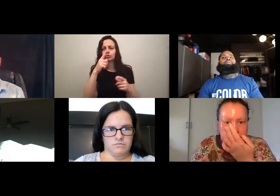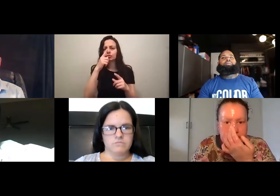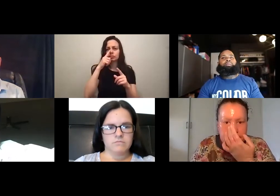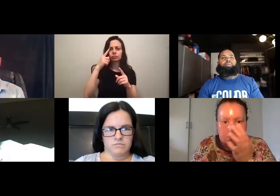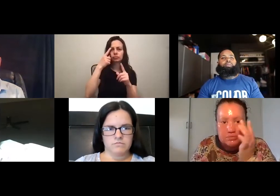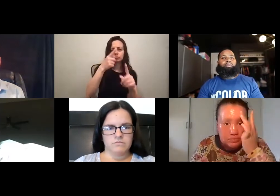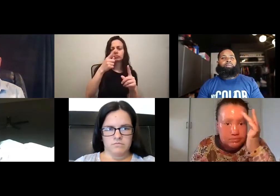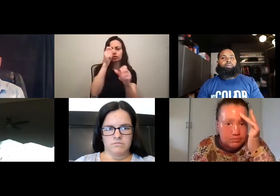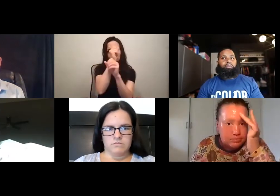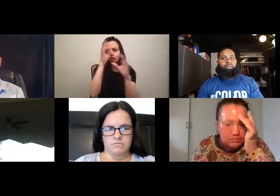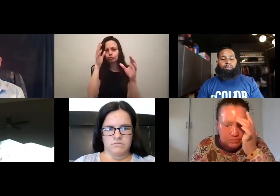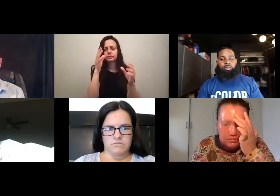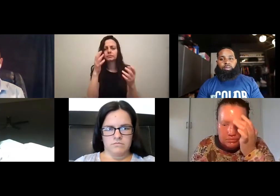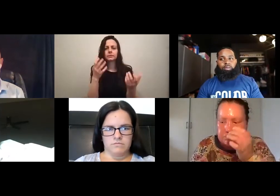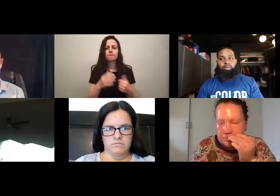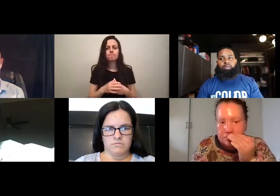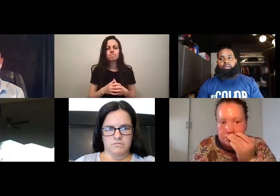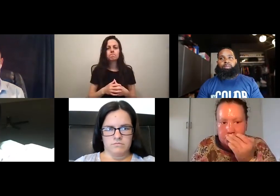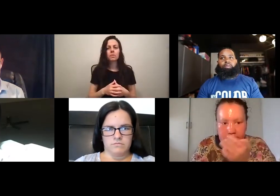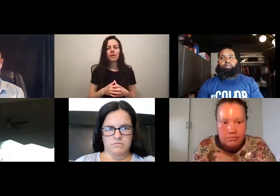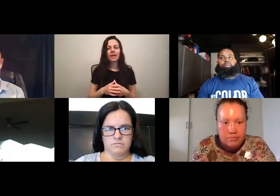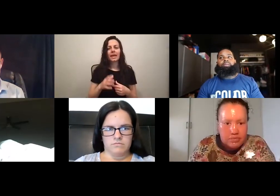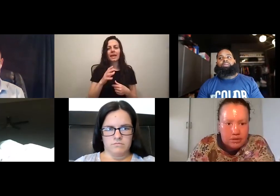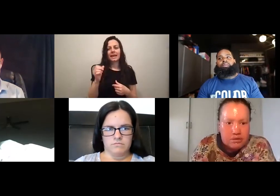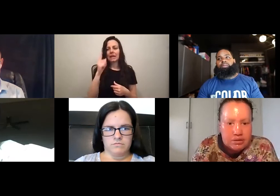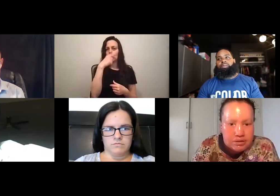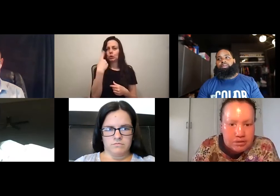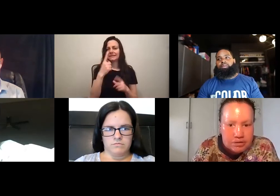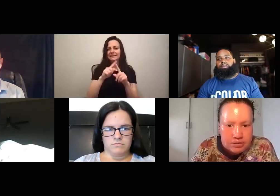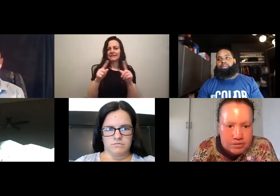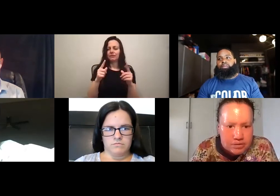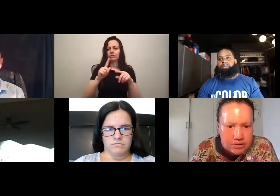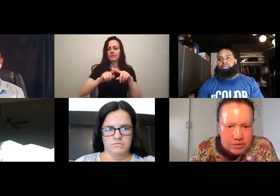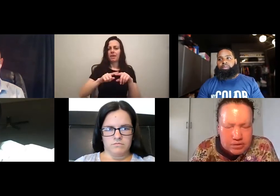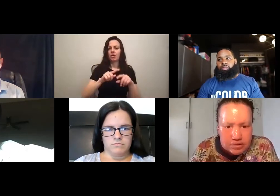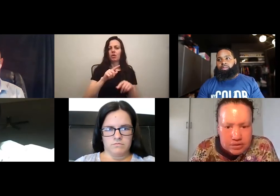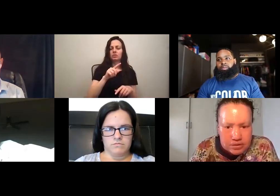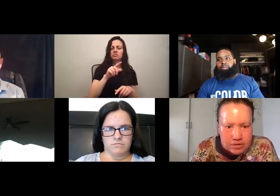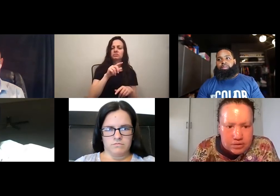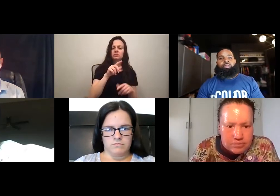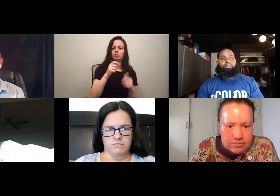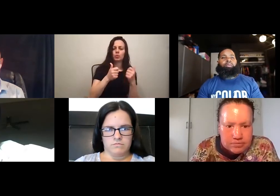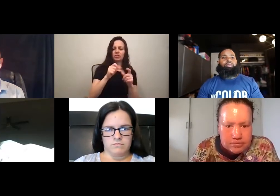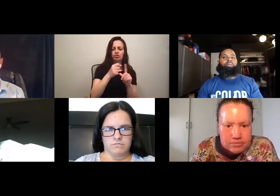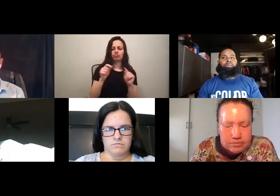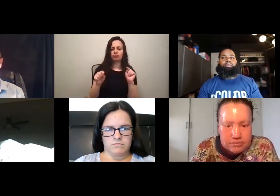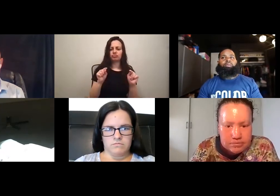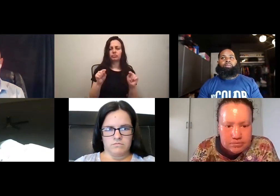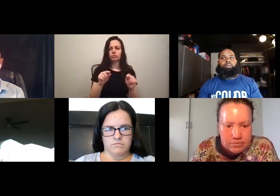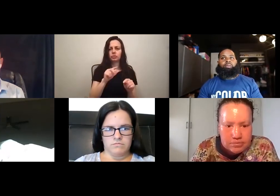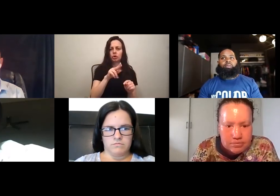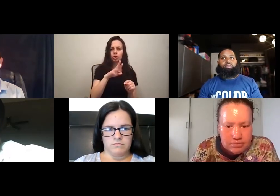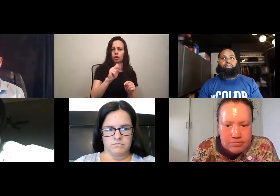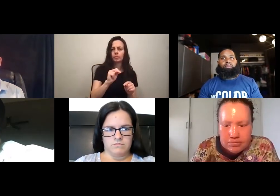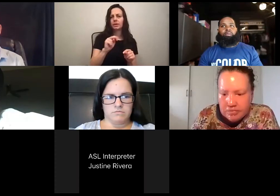think it manifests differently in urban or rural settings, but there's a lot of common threads.